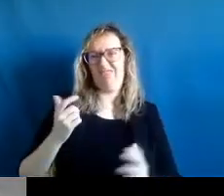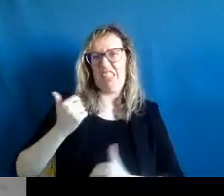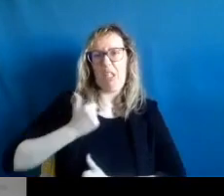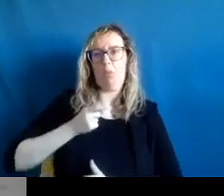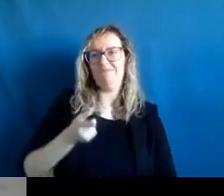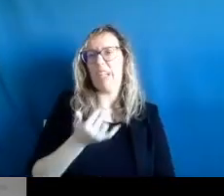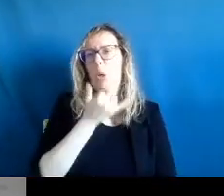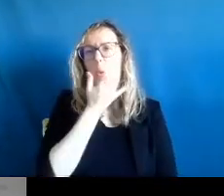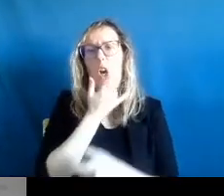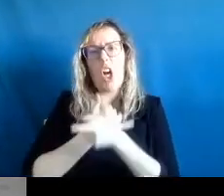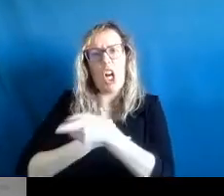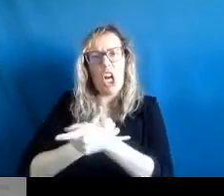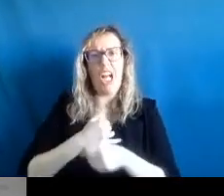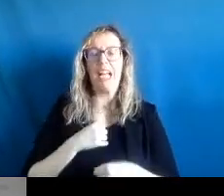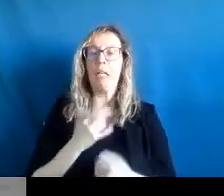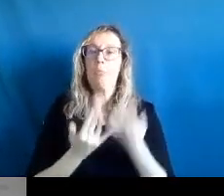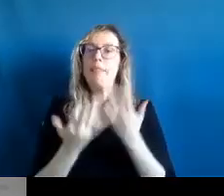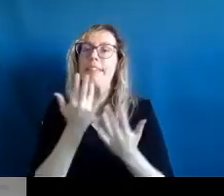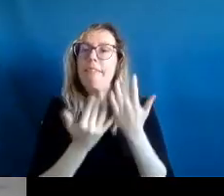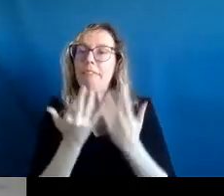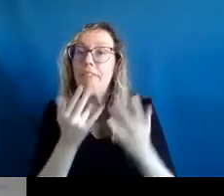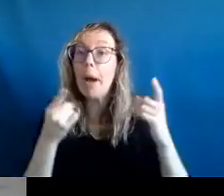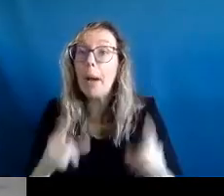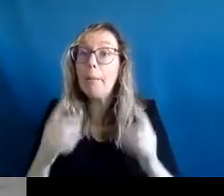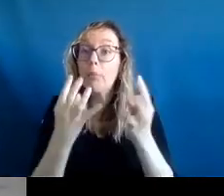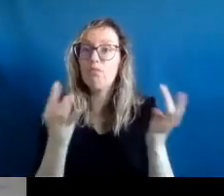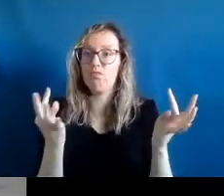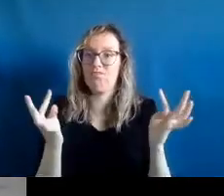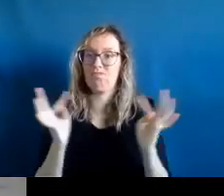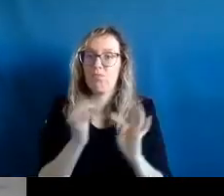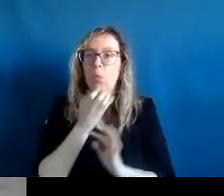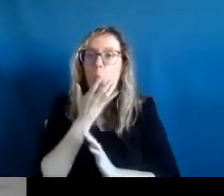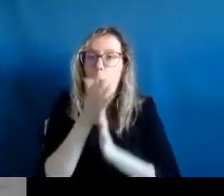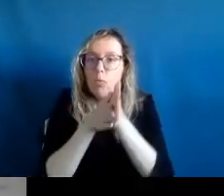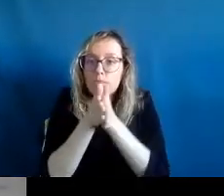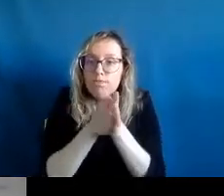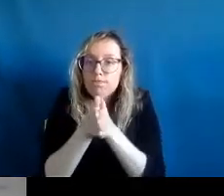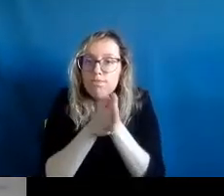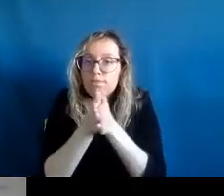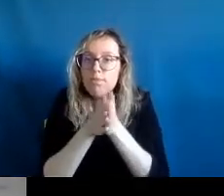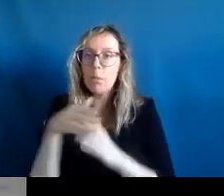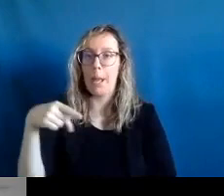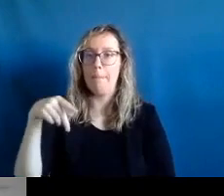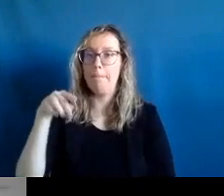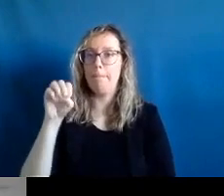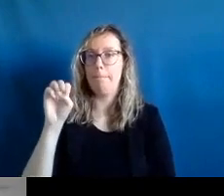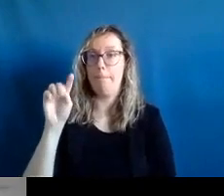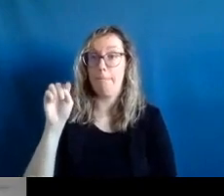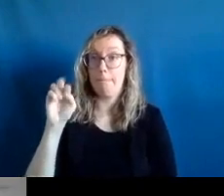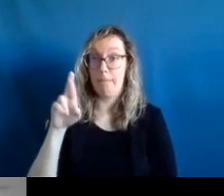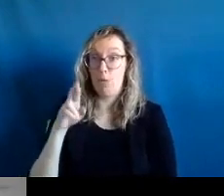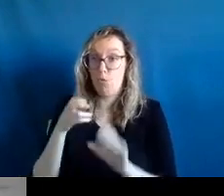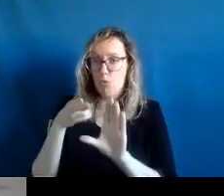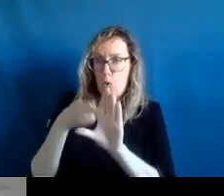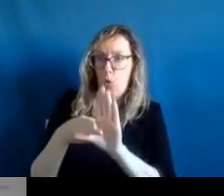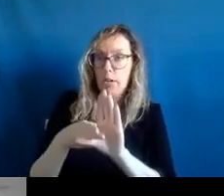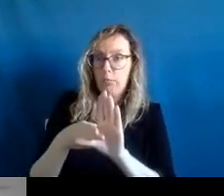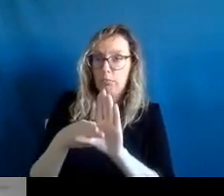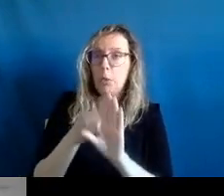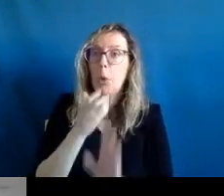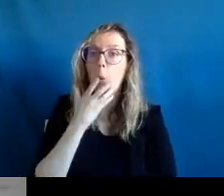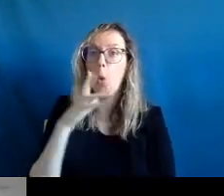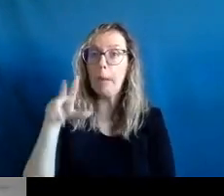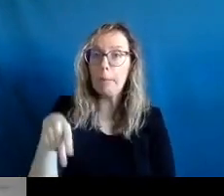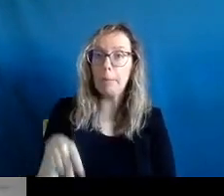They were standing around it, warming themselves. Peter joined them there, standing by the fire and warming himself. Meanwhile, the